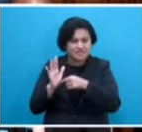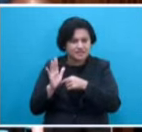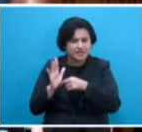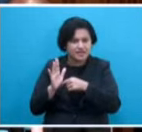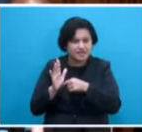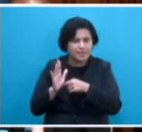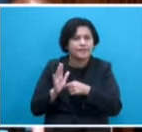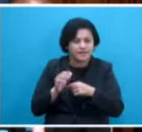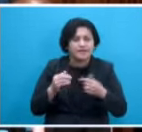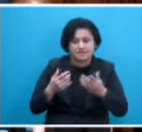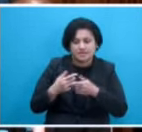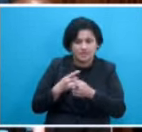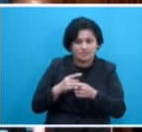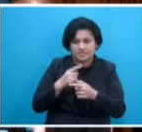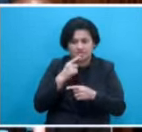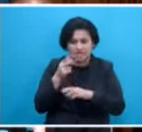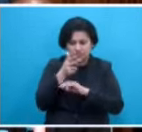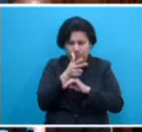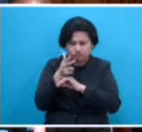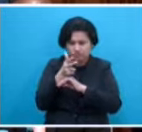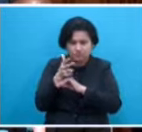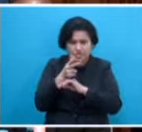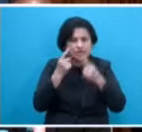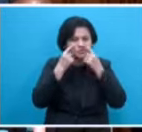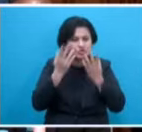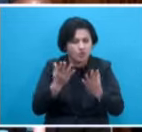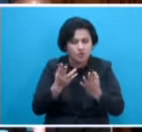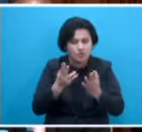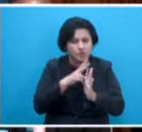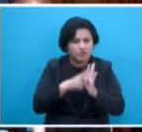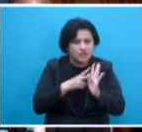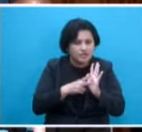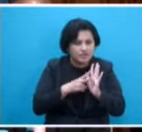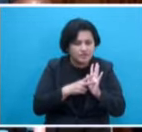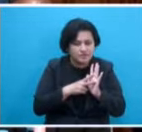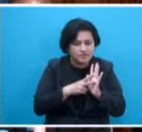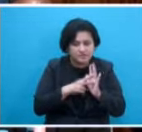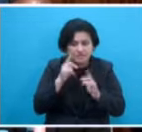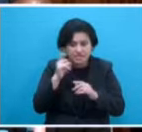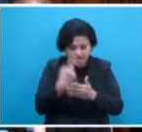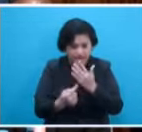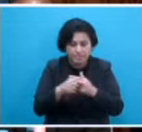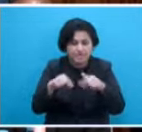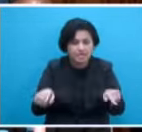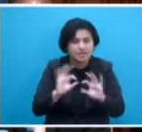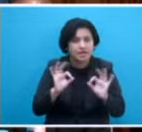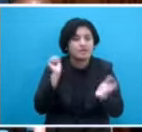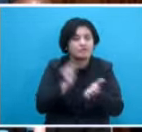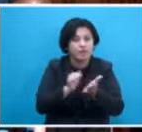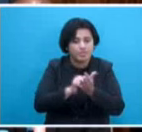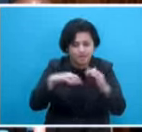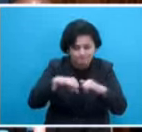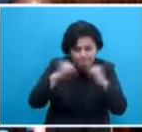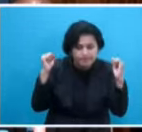and the lack of urgent attention to the torture and beatings of human beings happening on our soil without proper investigation, this is fueling the